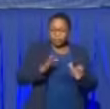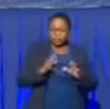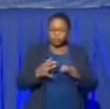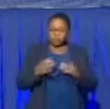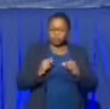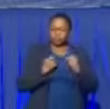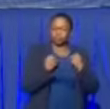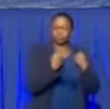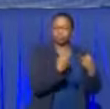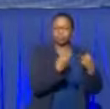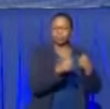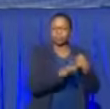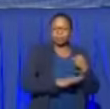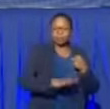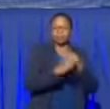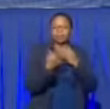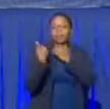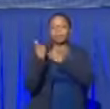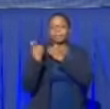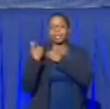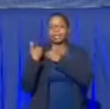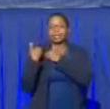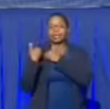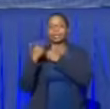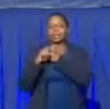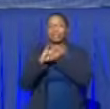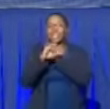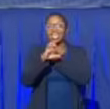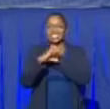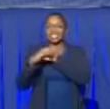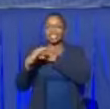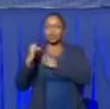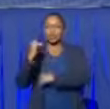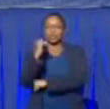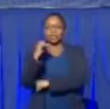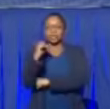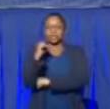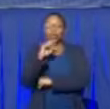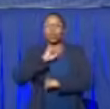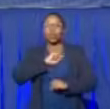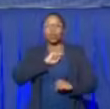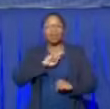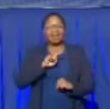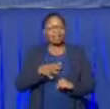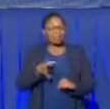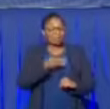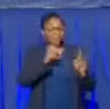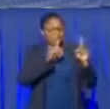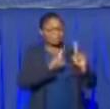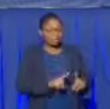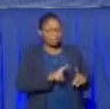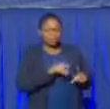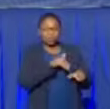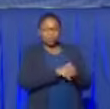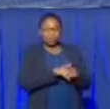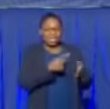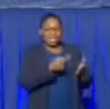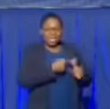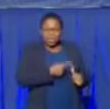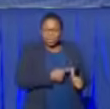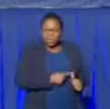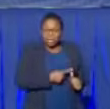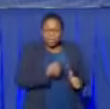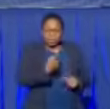the 28th. This is so because the special votes are not counted separately on those days. They will